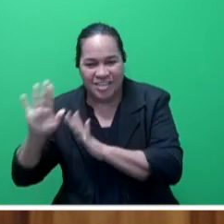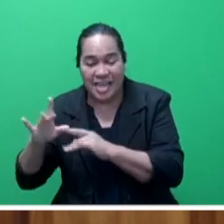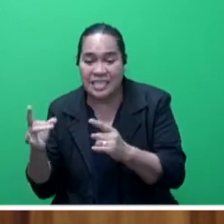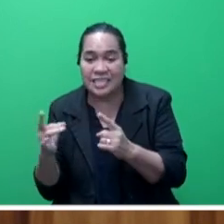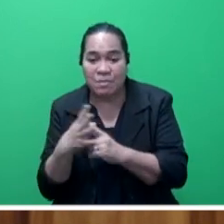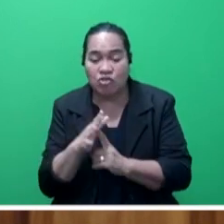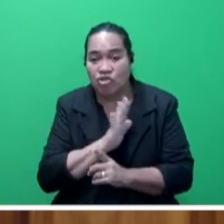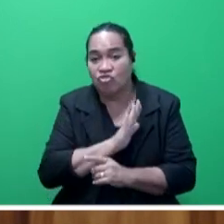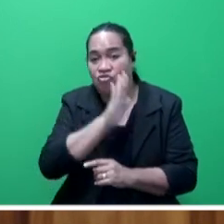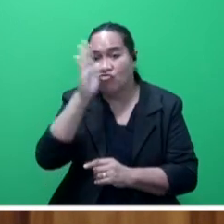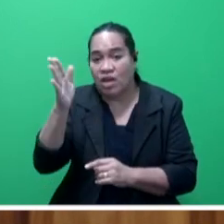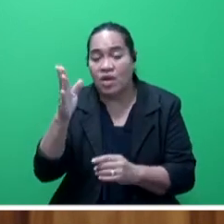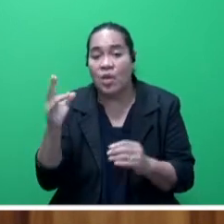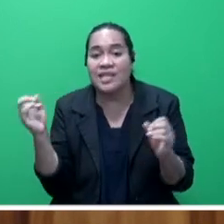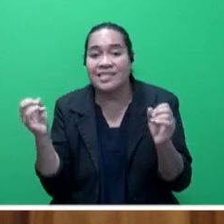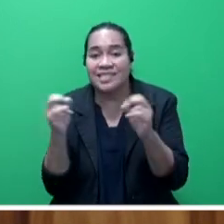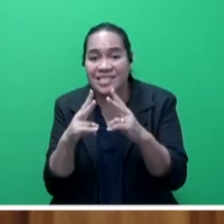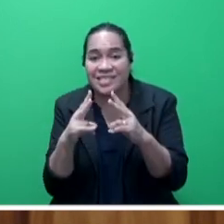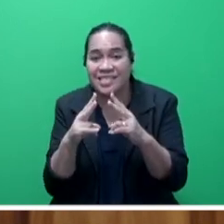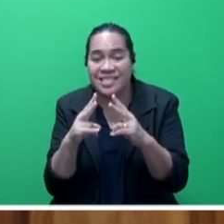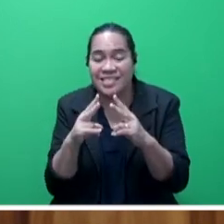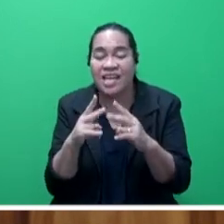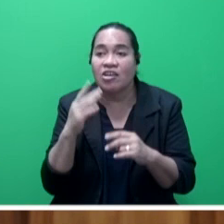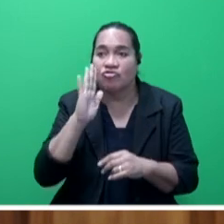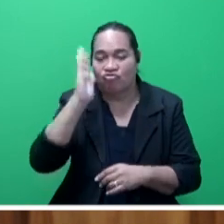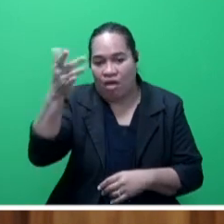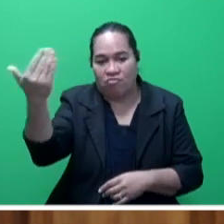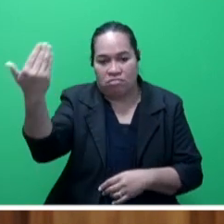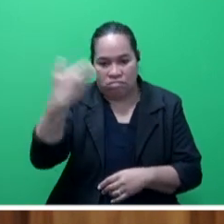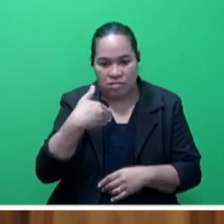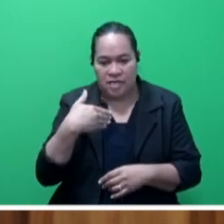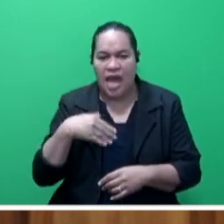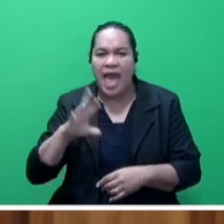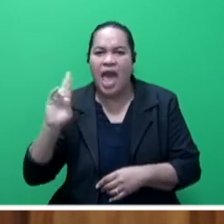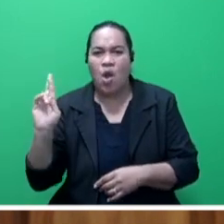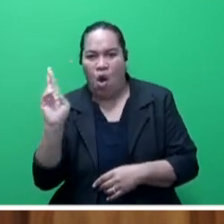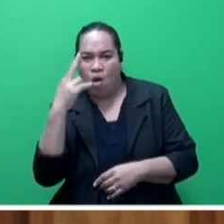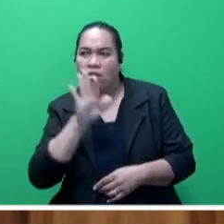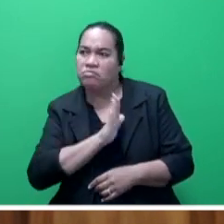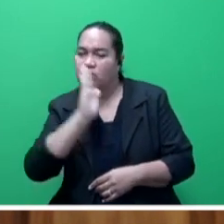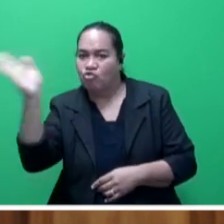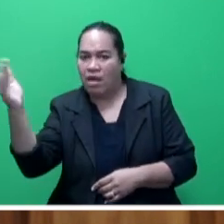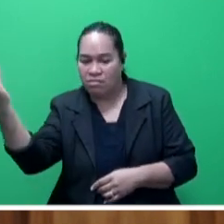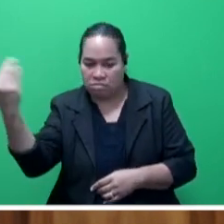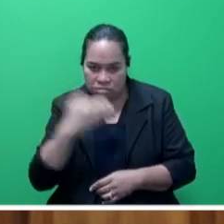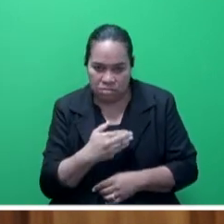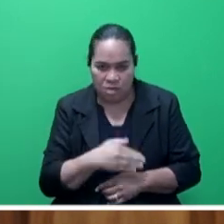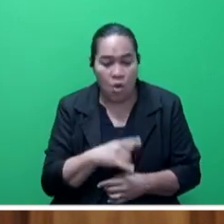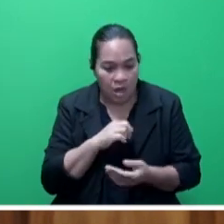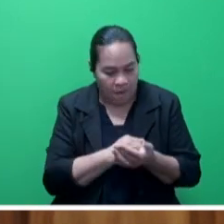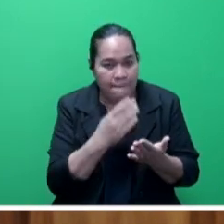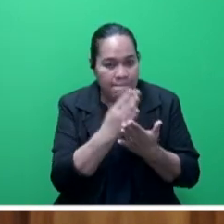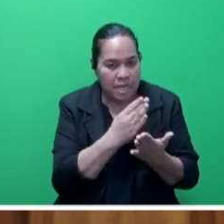direct flights from Sydney, with the resumption of direct flights from Sydney and Auckland to Suva, sir. We will also maintain a conservative budget for